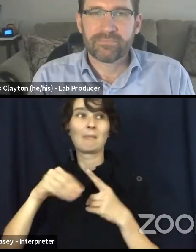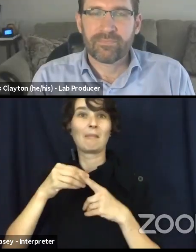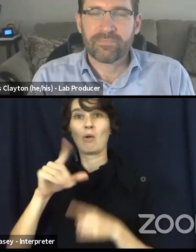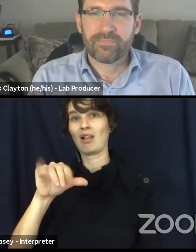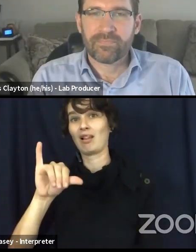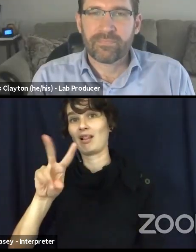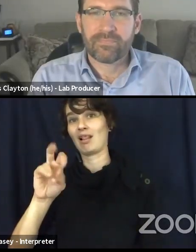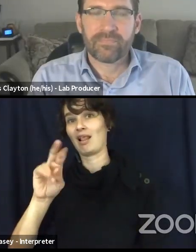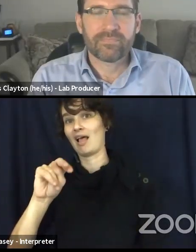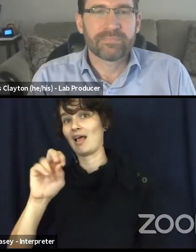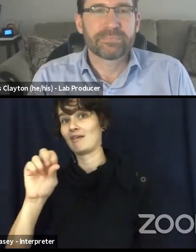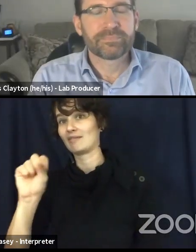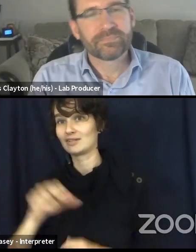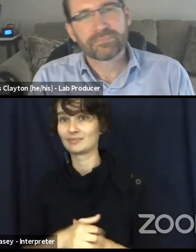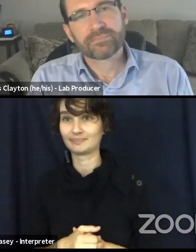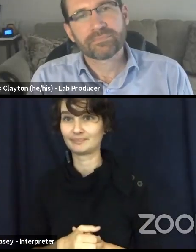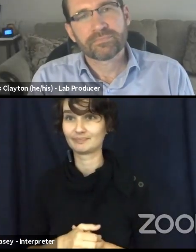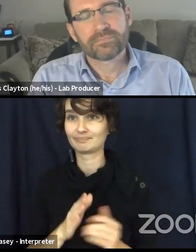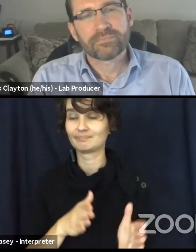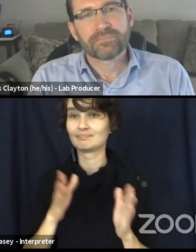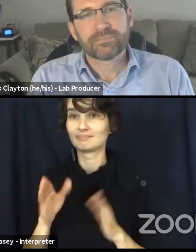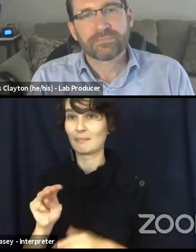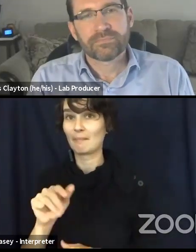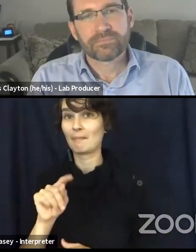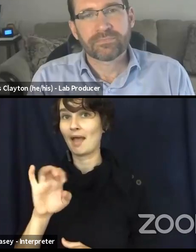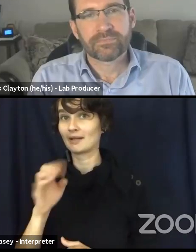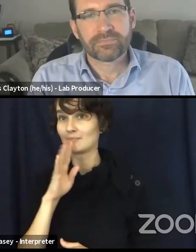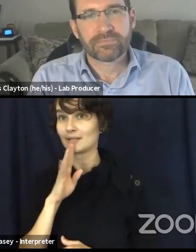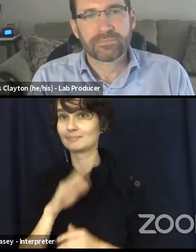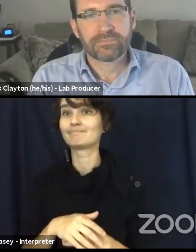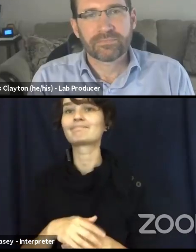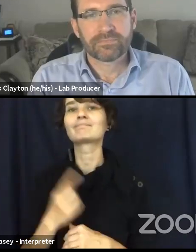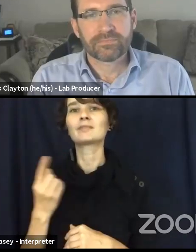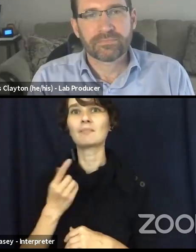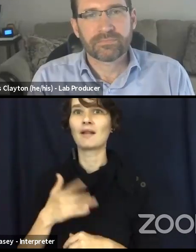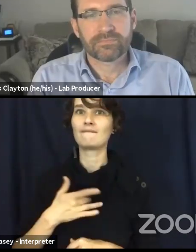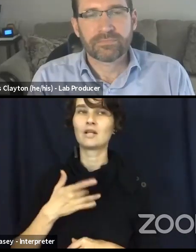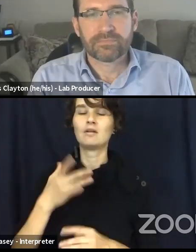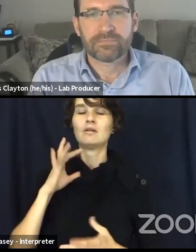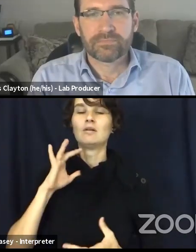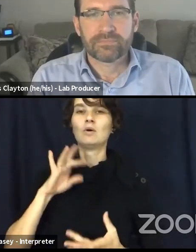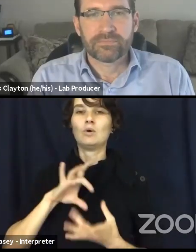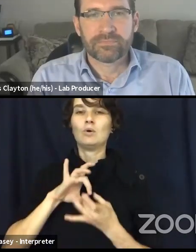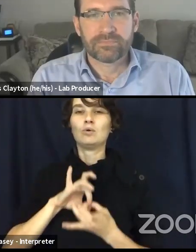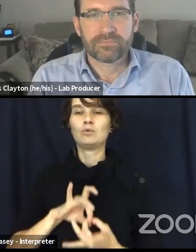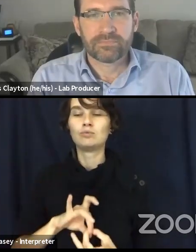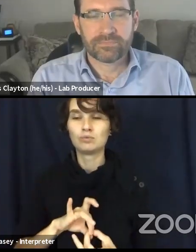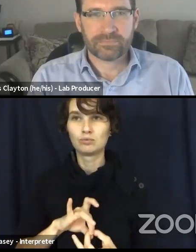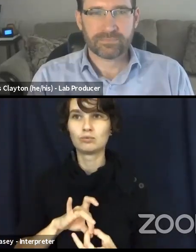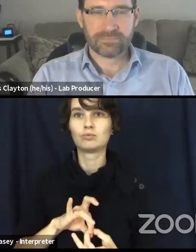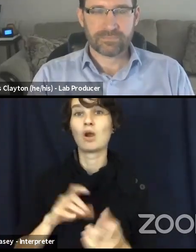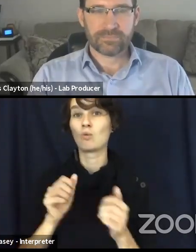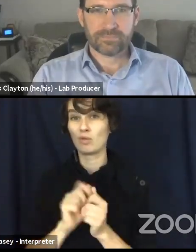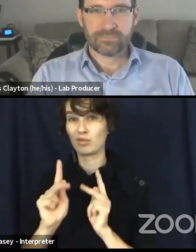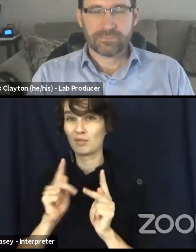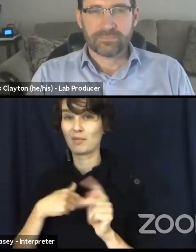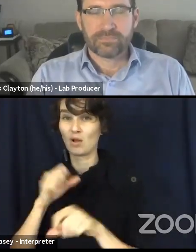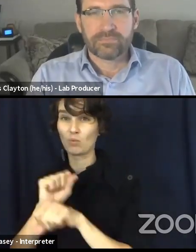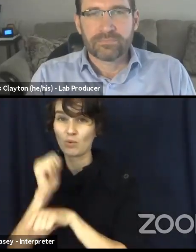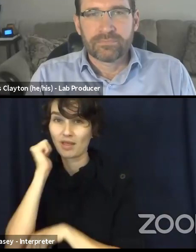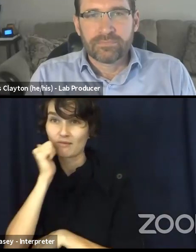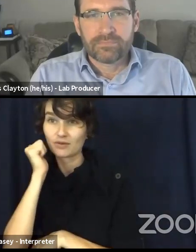yeah, something that has been sort of grounding for me and for the people that I'm working with on a daily basis